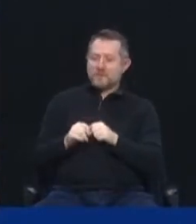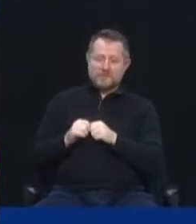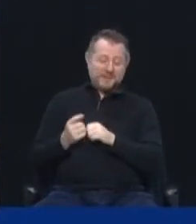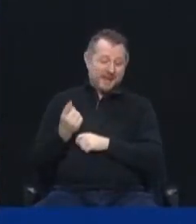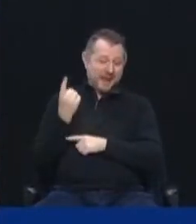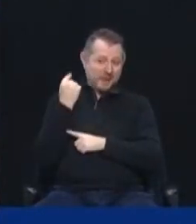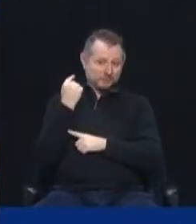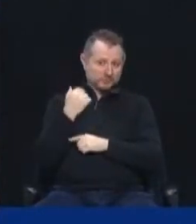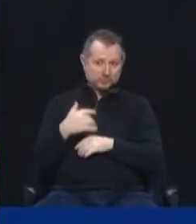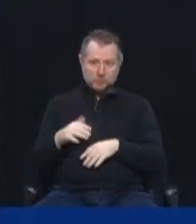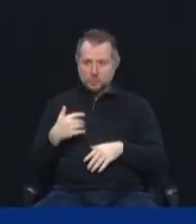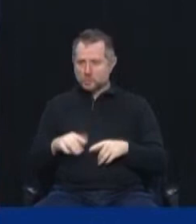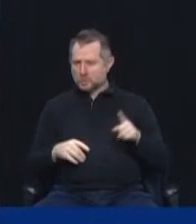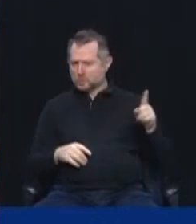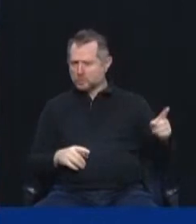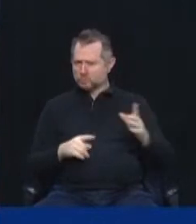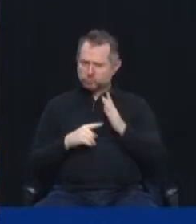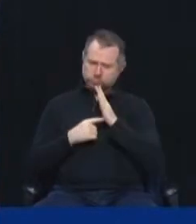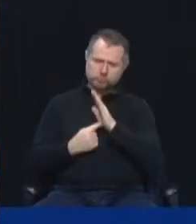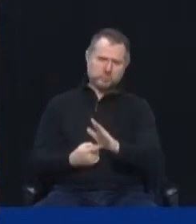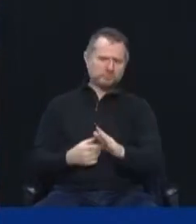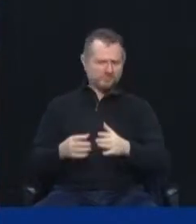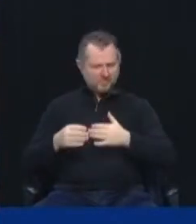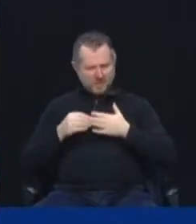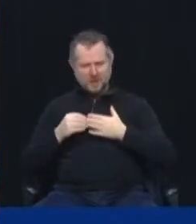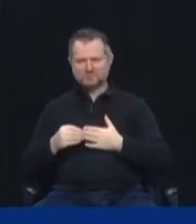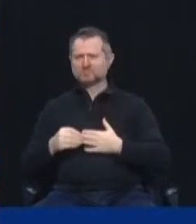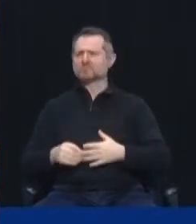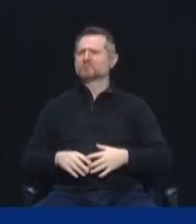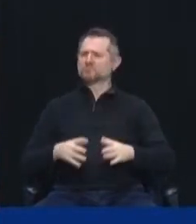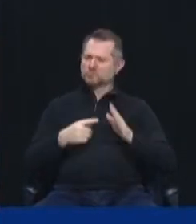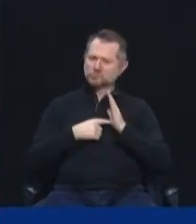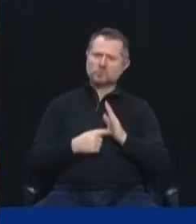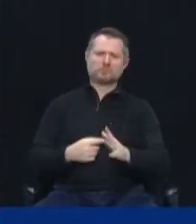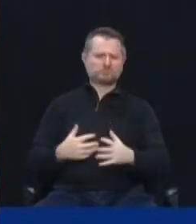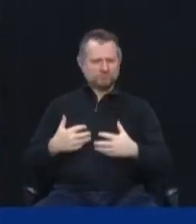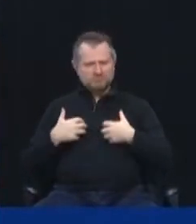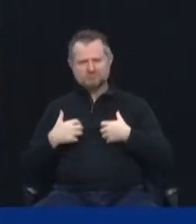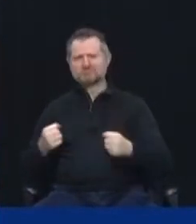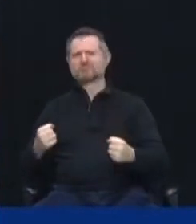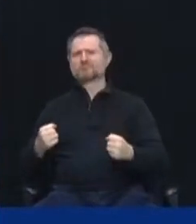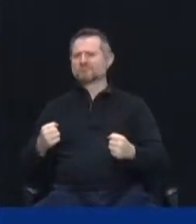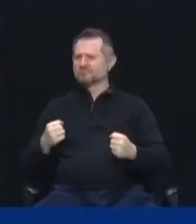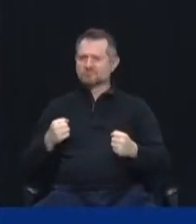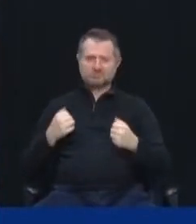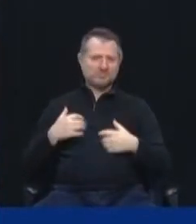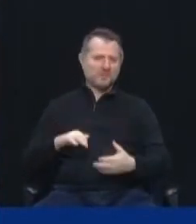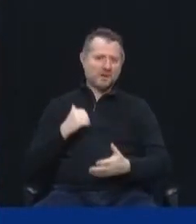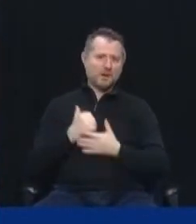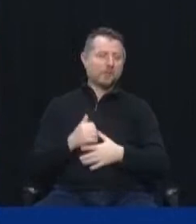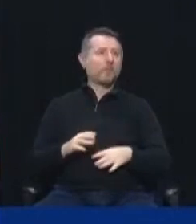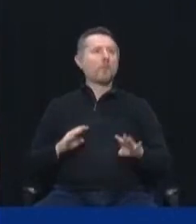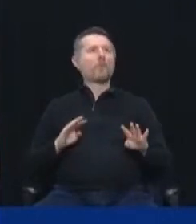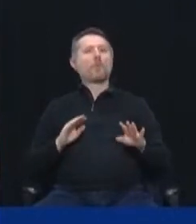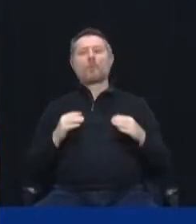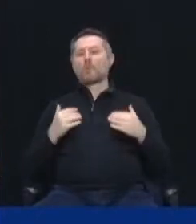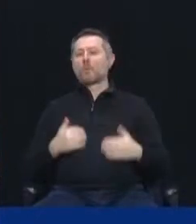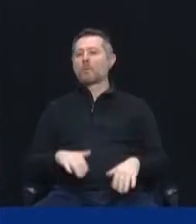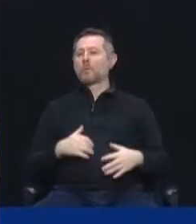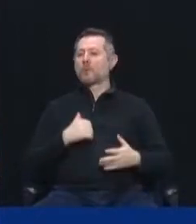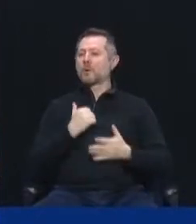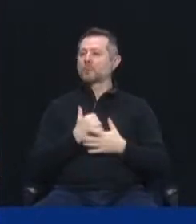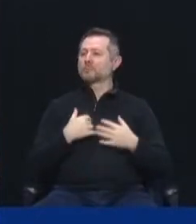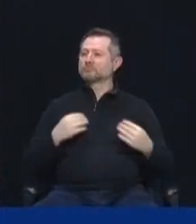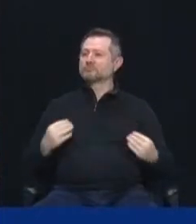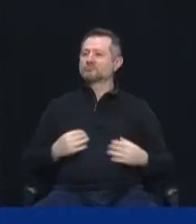your strength and your resilience that kept us so many going. So thank you, thank